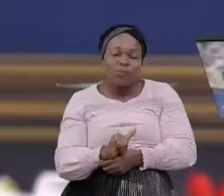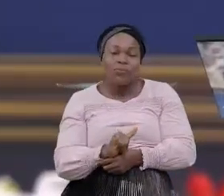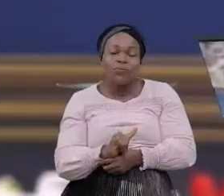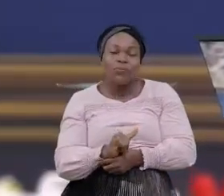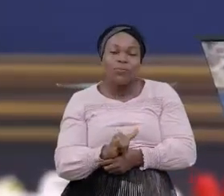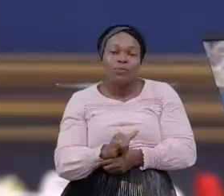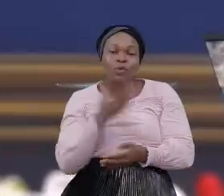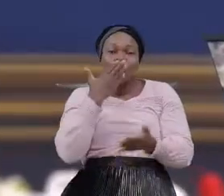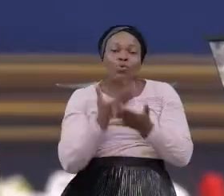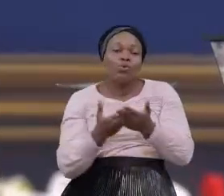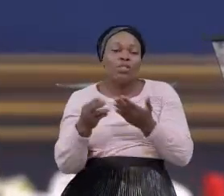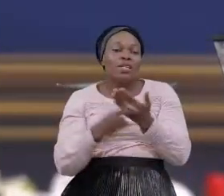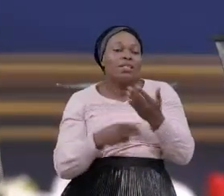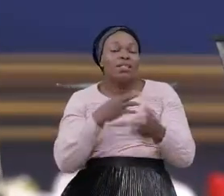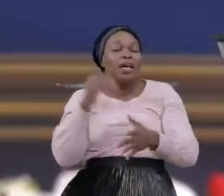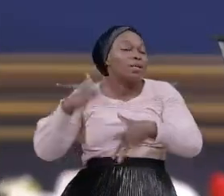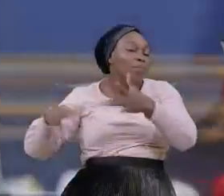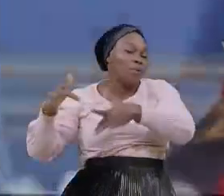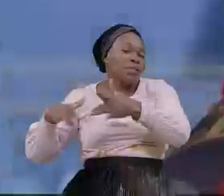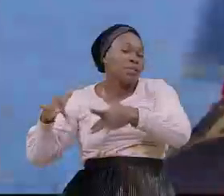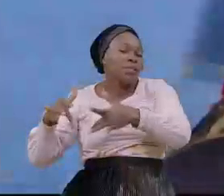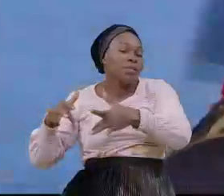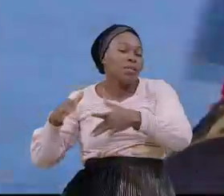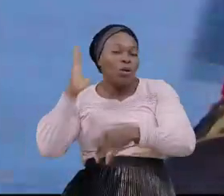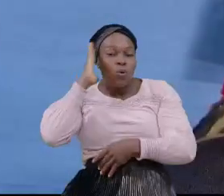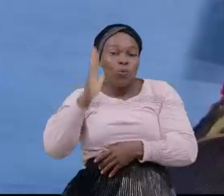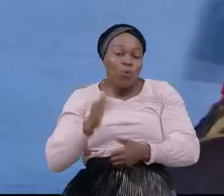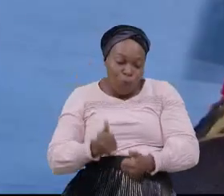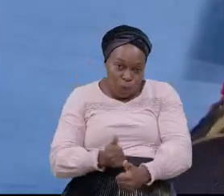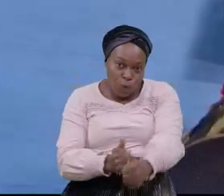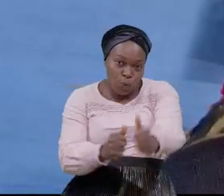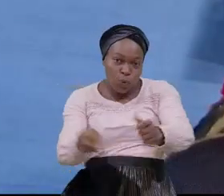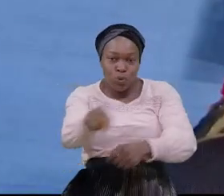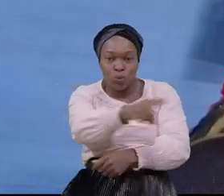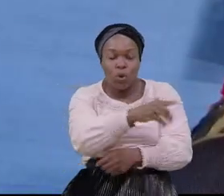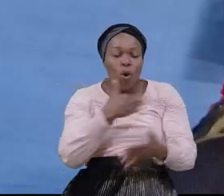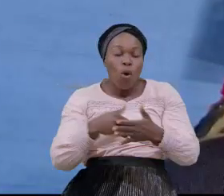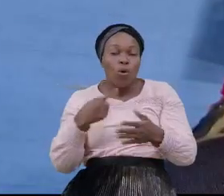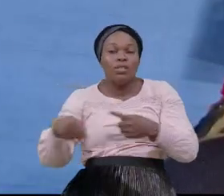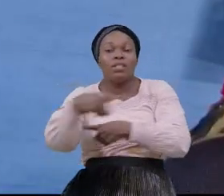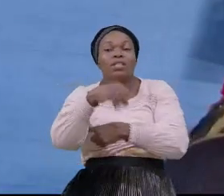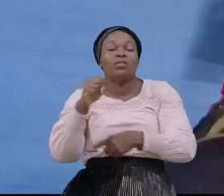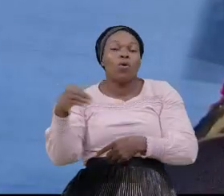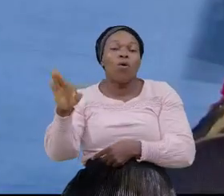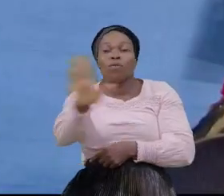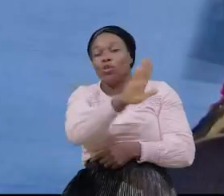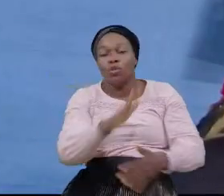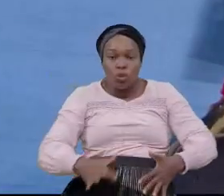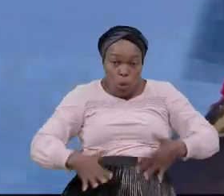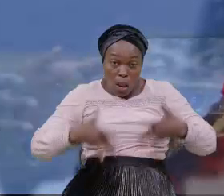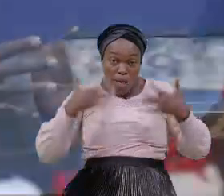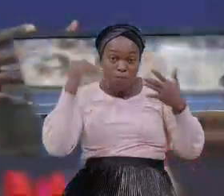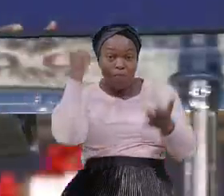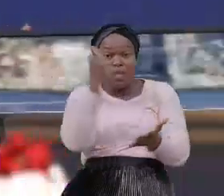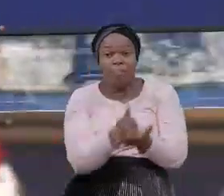goodness and mercy will follow you all the days of your life. And you